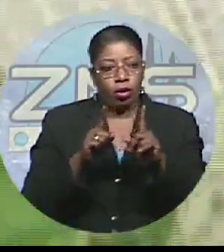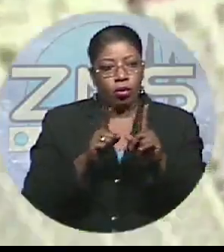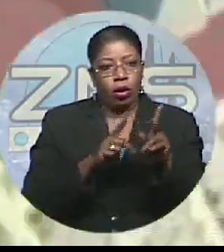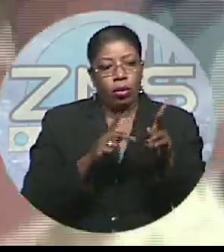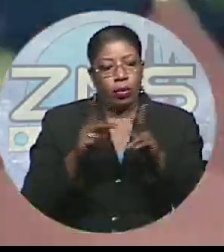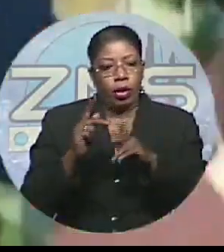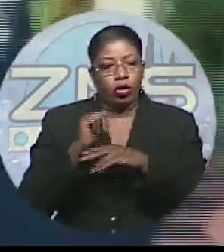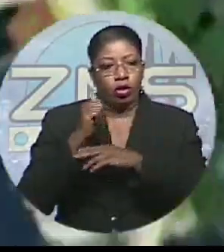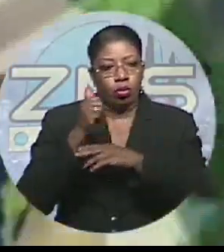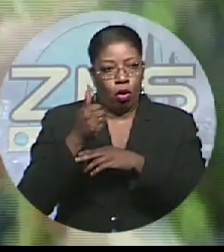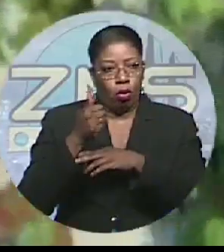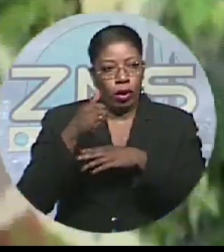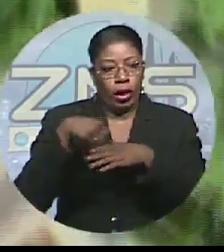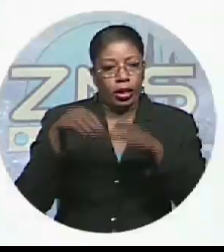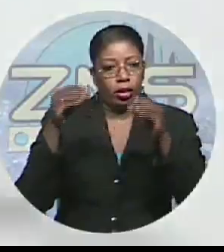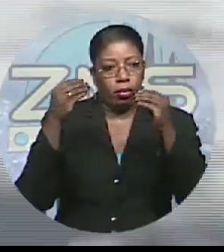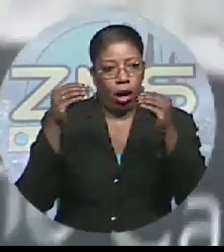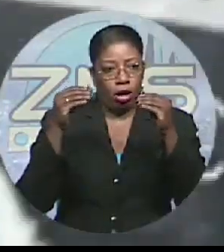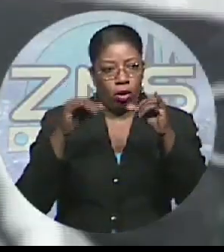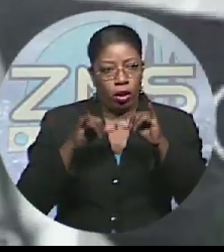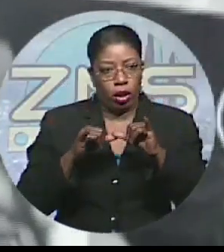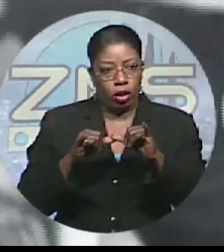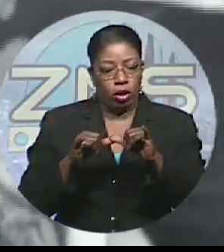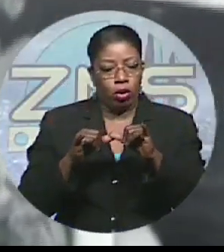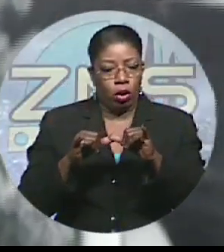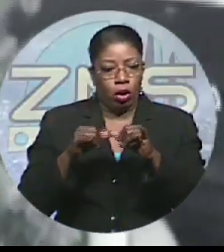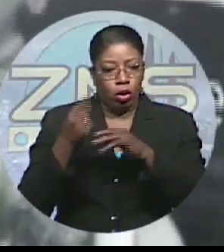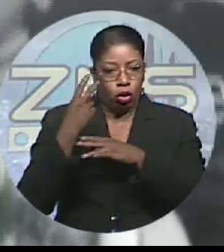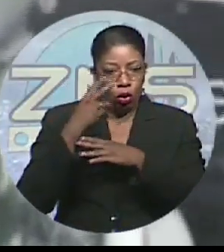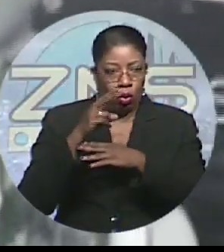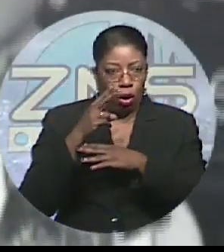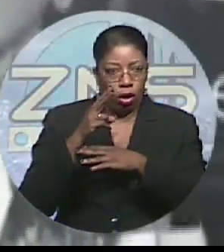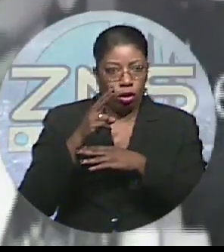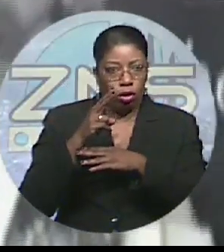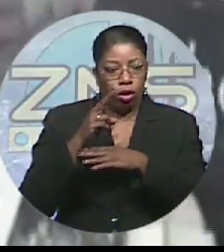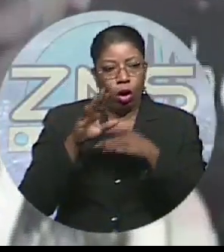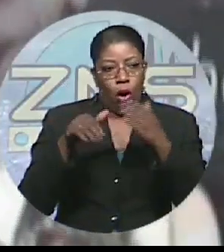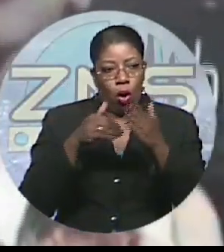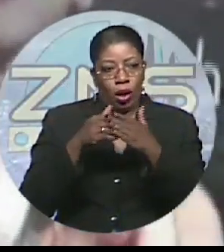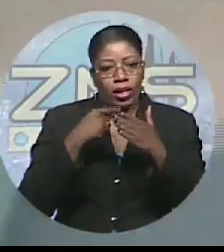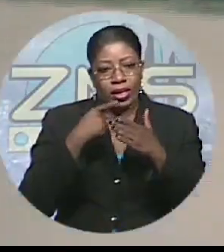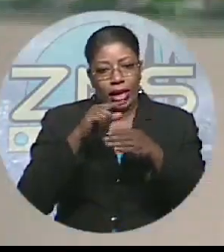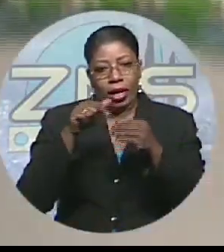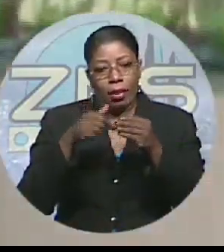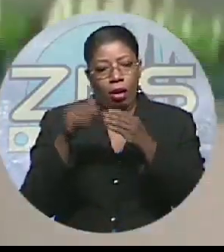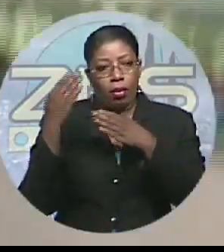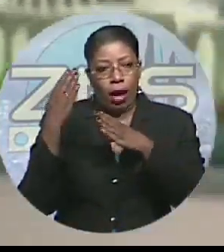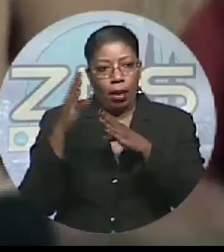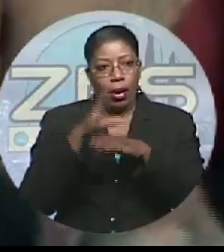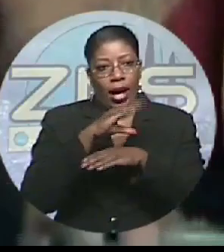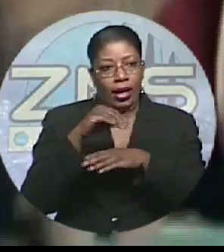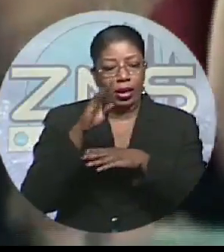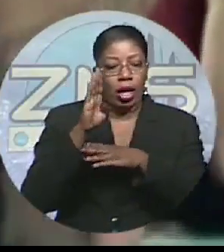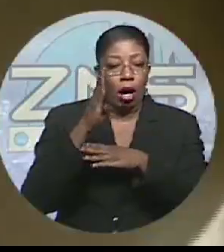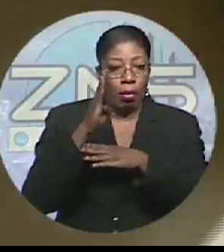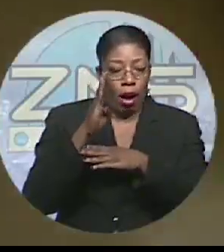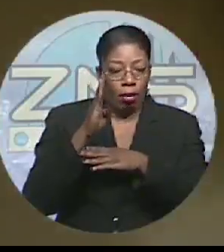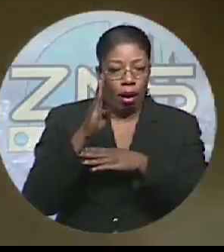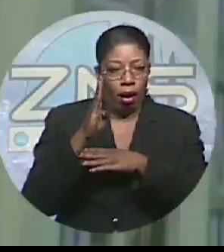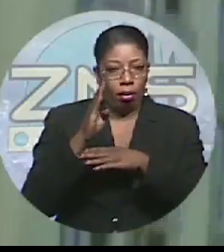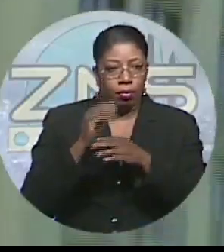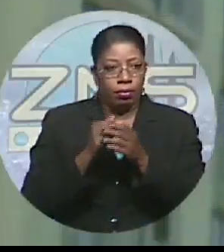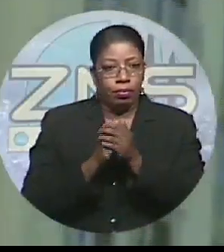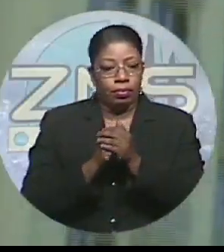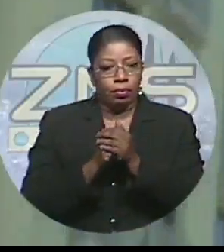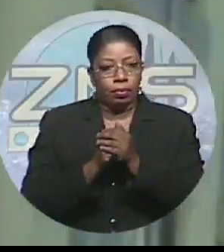tomorrow to begin our marketing. Of course, we're continuing to monitor all that's said about the Bahamas, all that's said about Baha Mar, wherever it's being said.